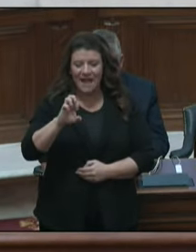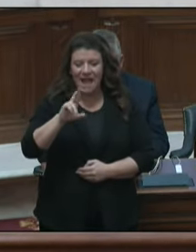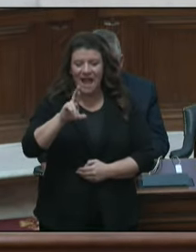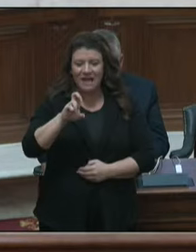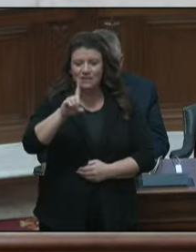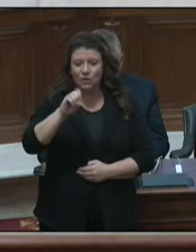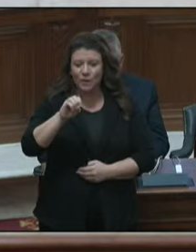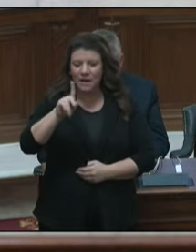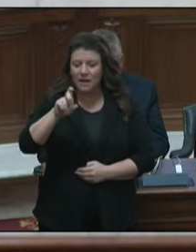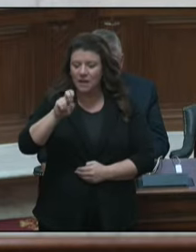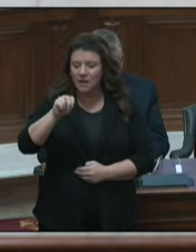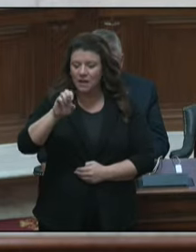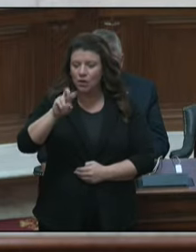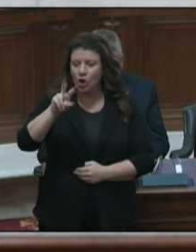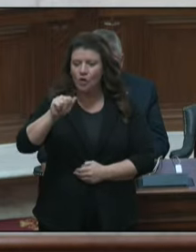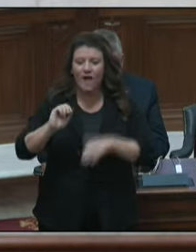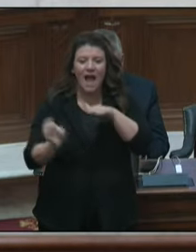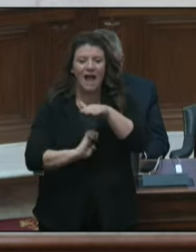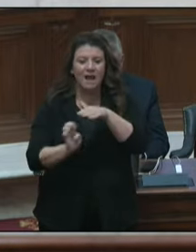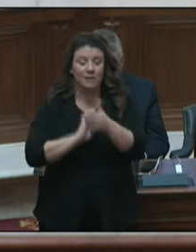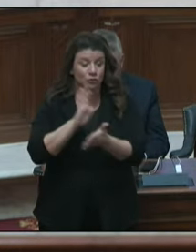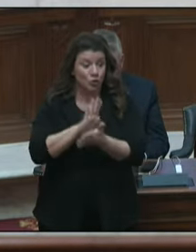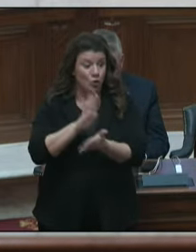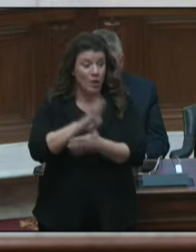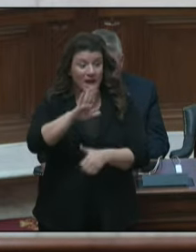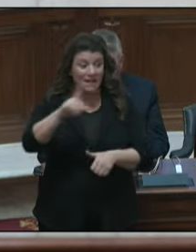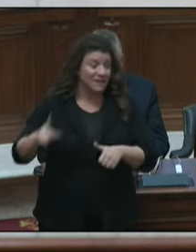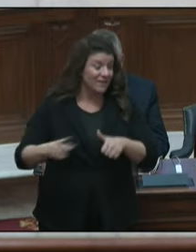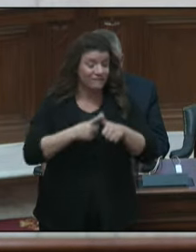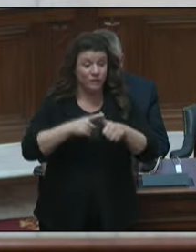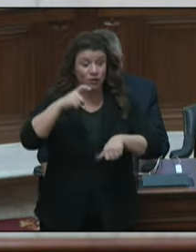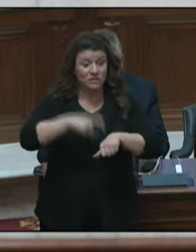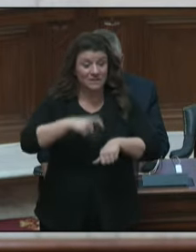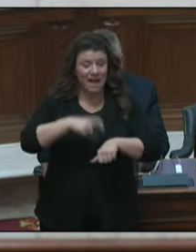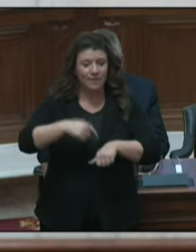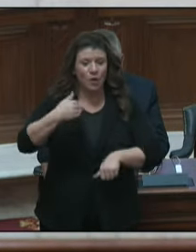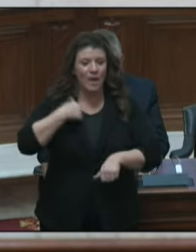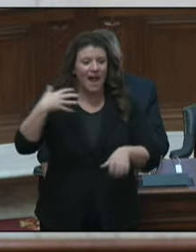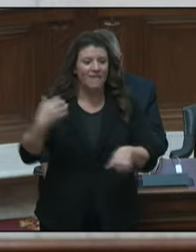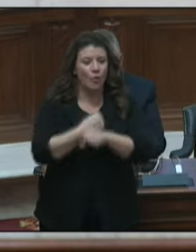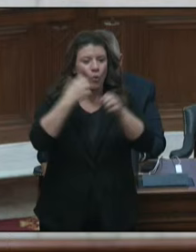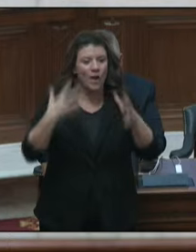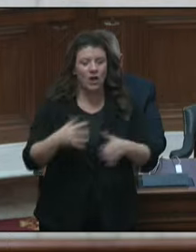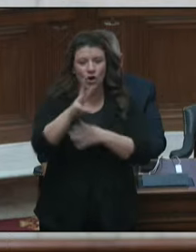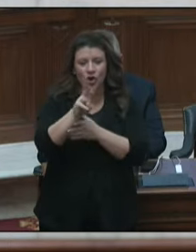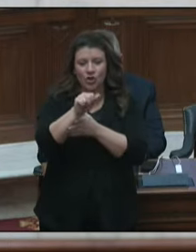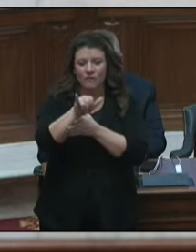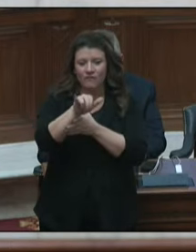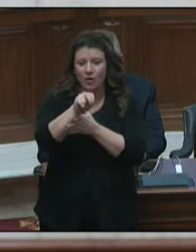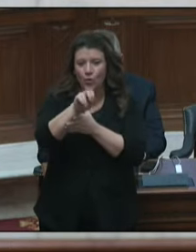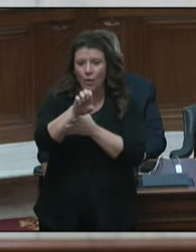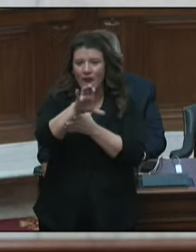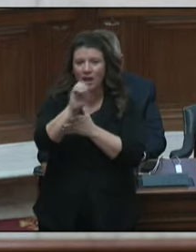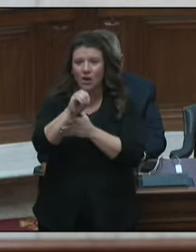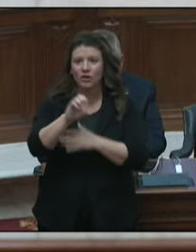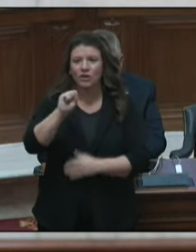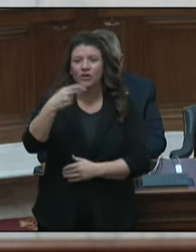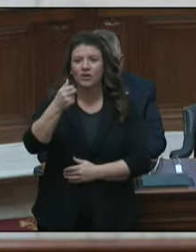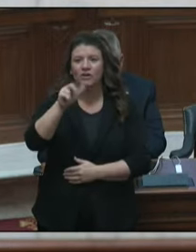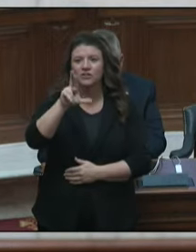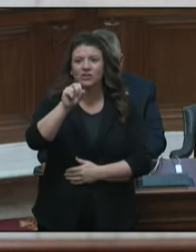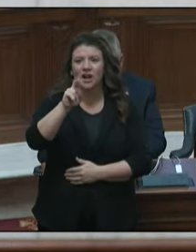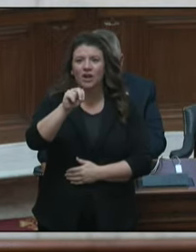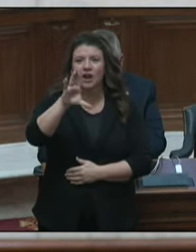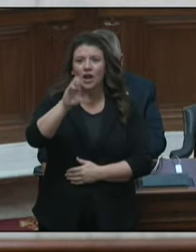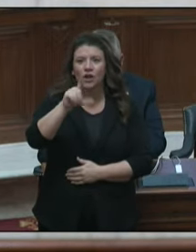Canova Elementary, and it is the first time we have a winner from Wayne County. If Sharon Cole could stand,